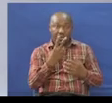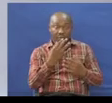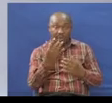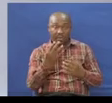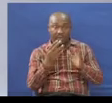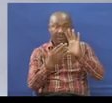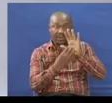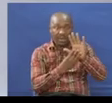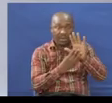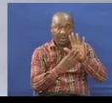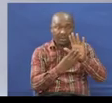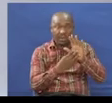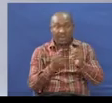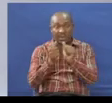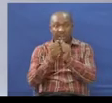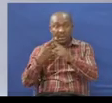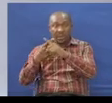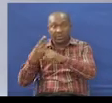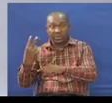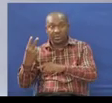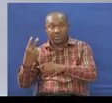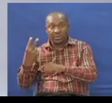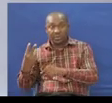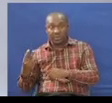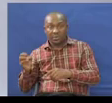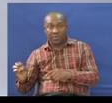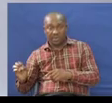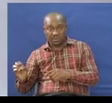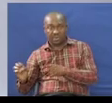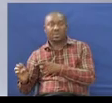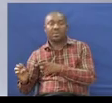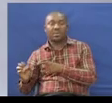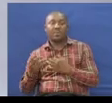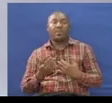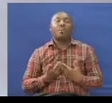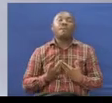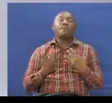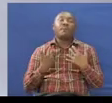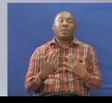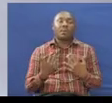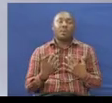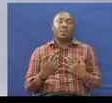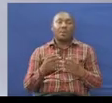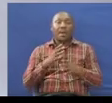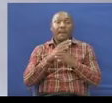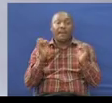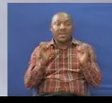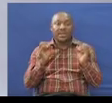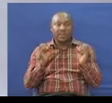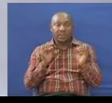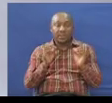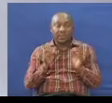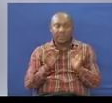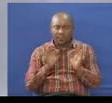whose product is 10 times 2. That is 20. Now, the